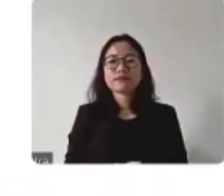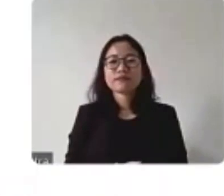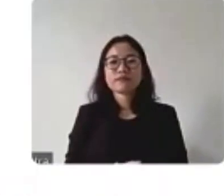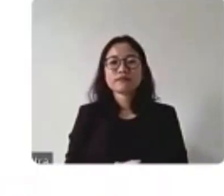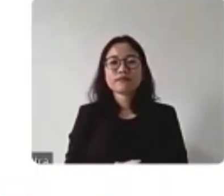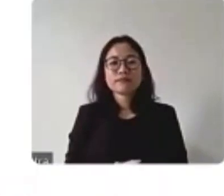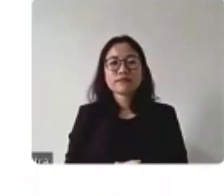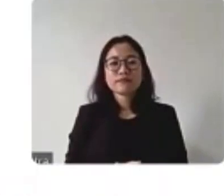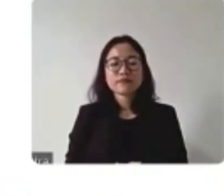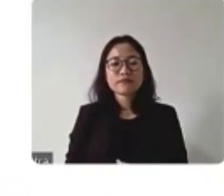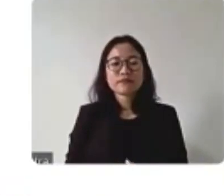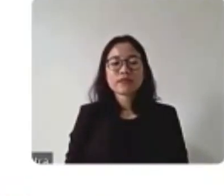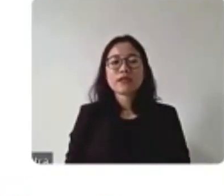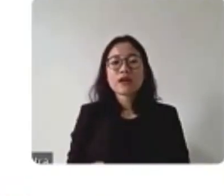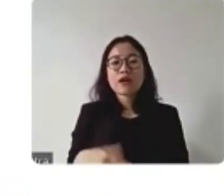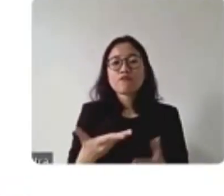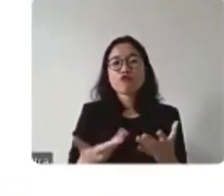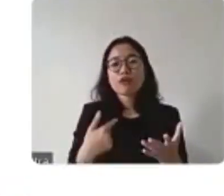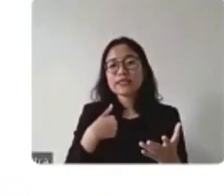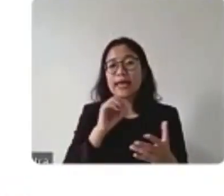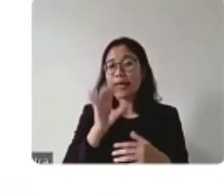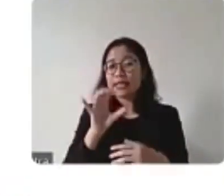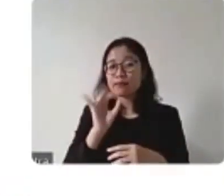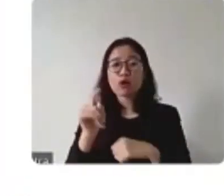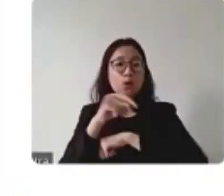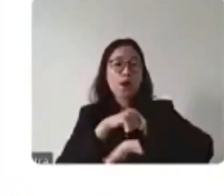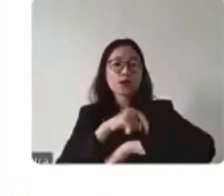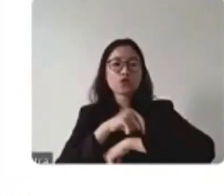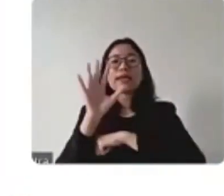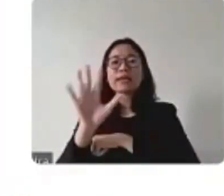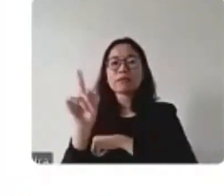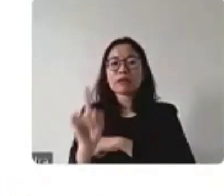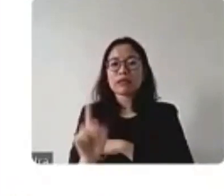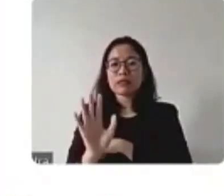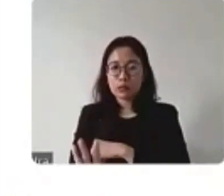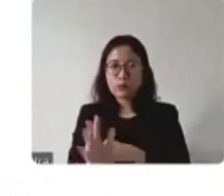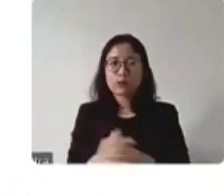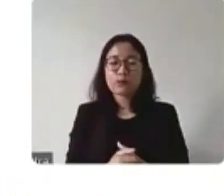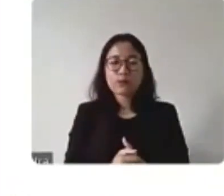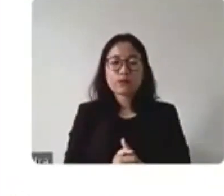the question for me is concerning about the